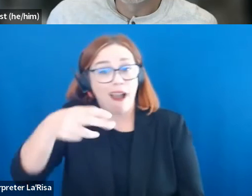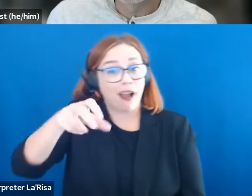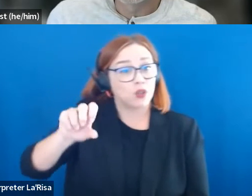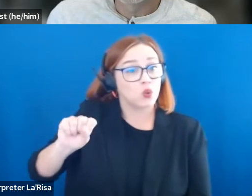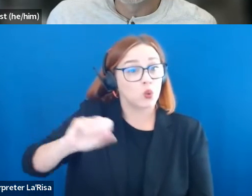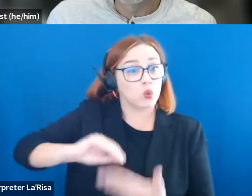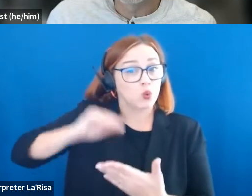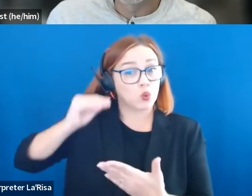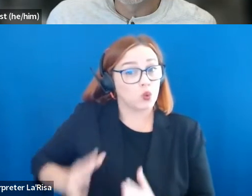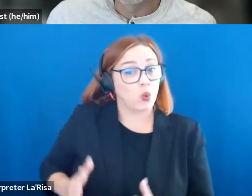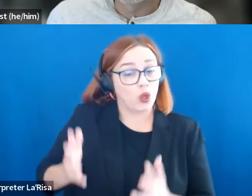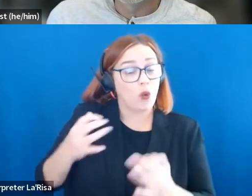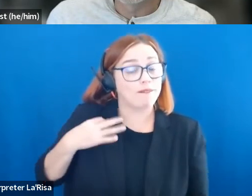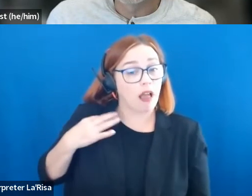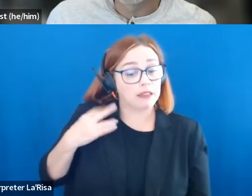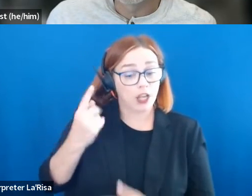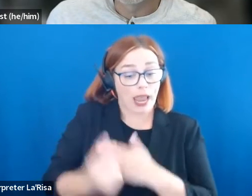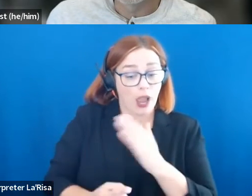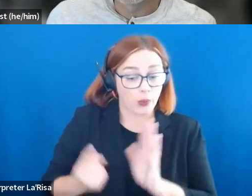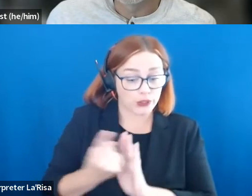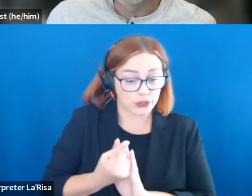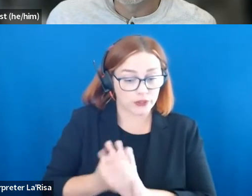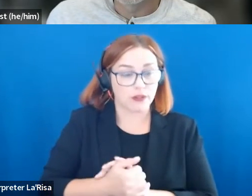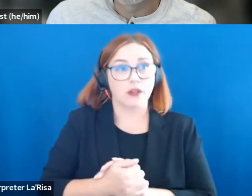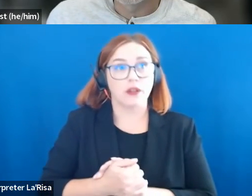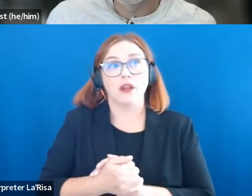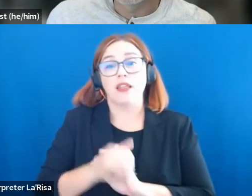interested in volunteering as well. This could be an